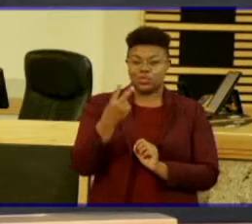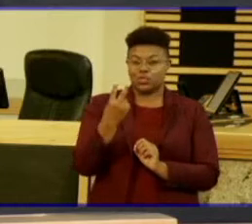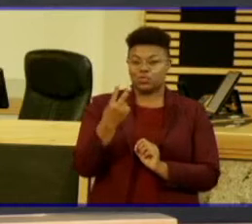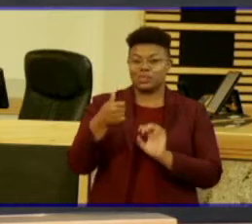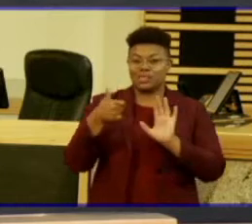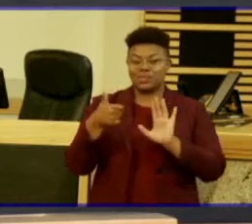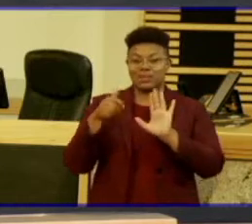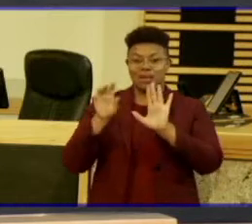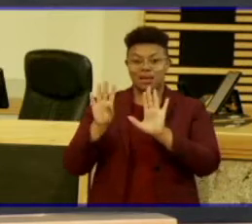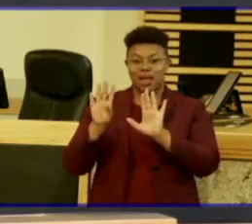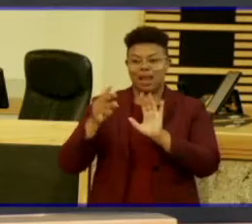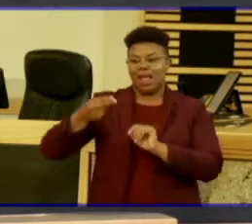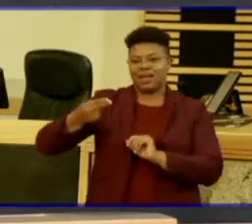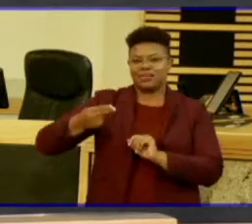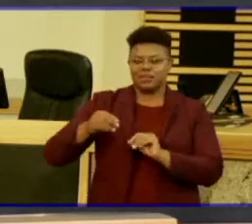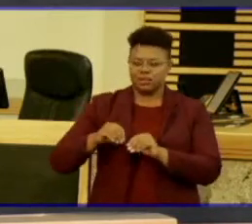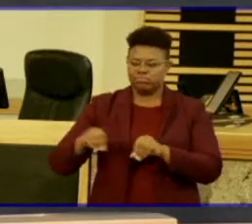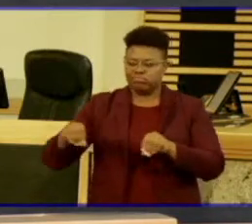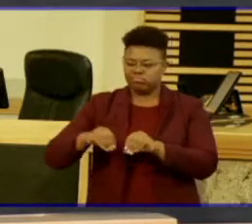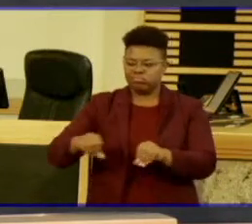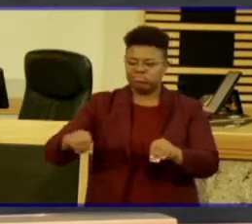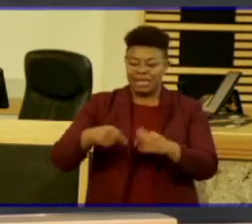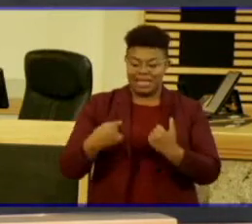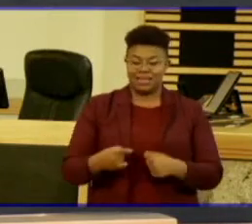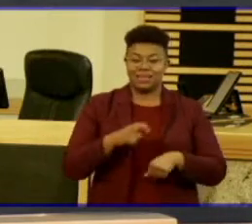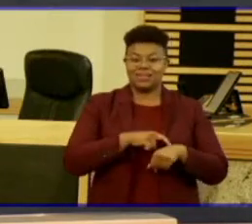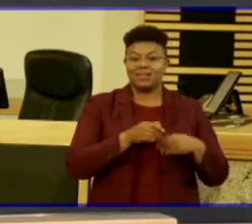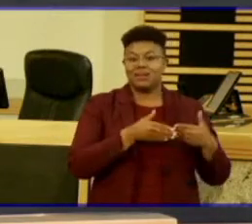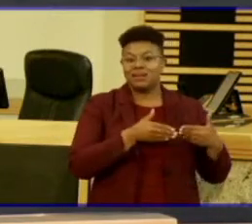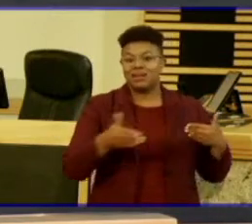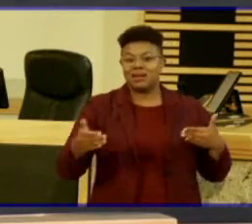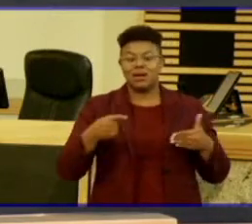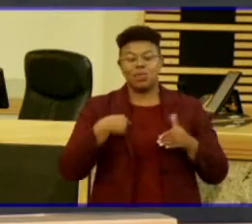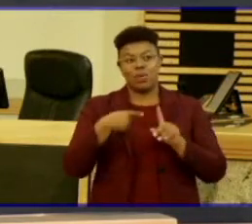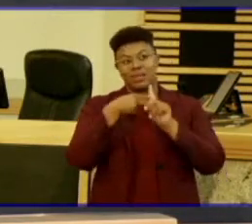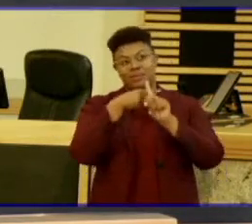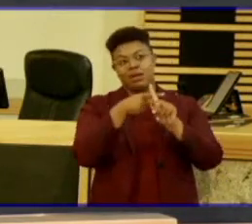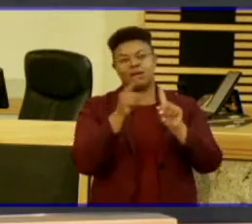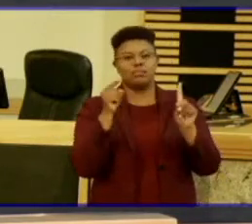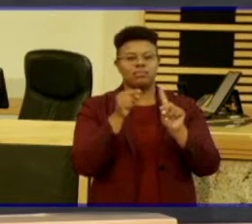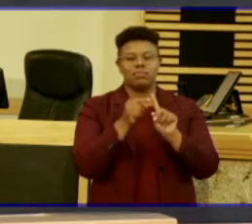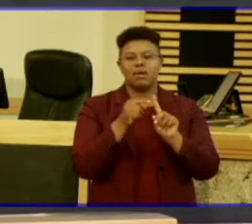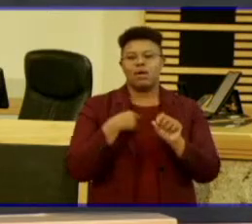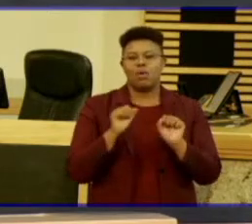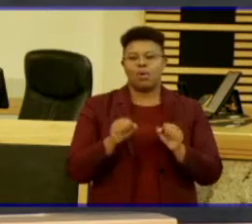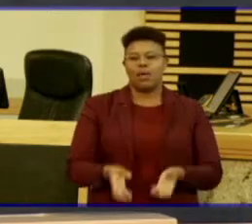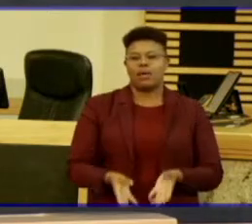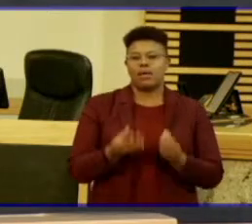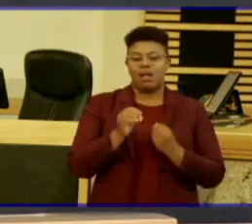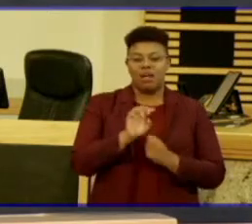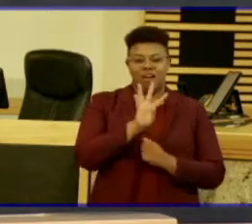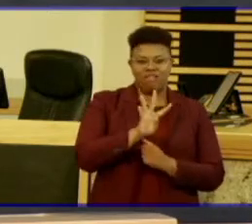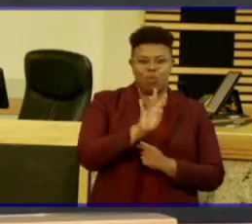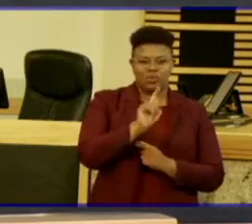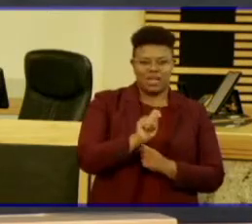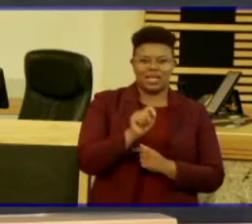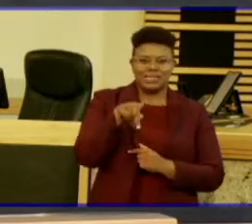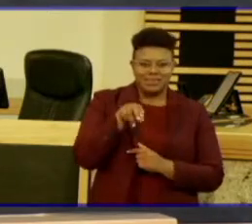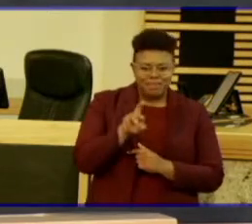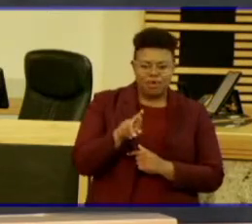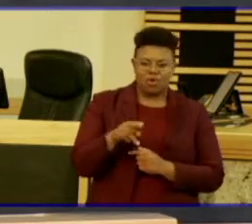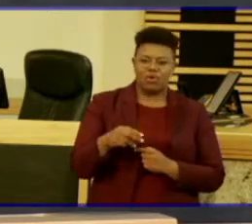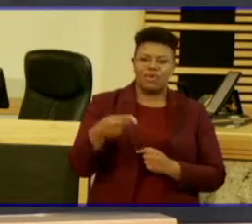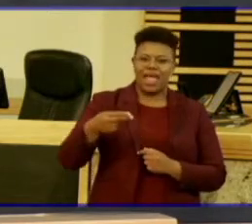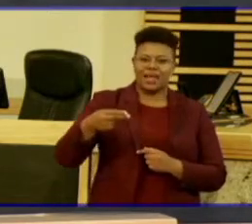27,269 hectares has been planted this season with a target yield of 4 tons per hectare. Amongst the